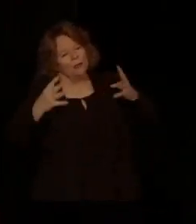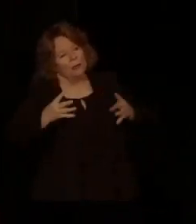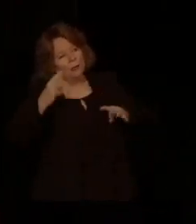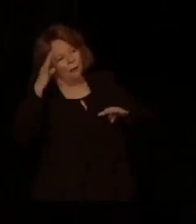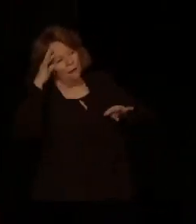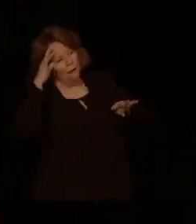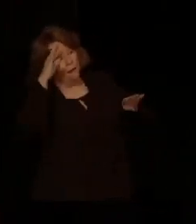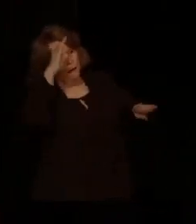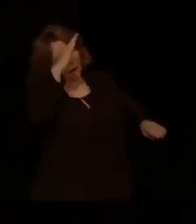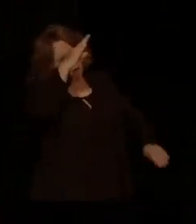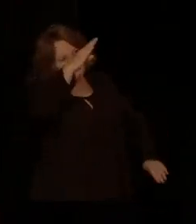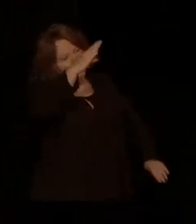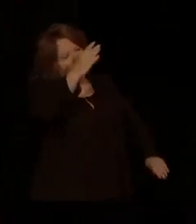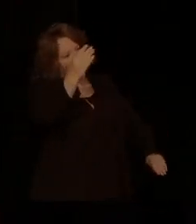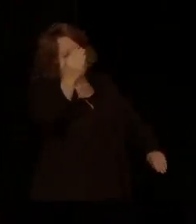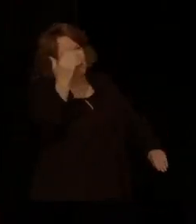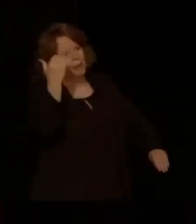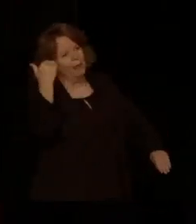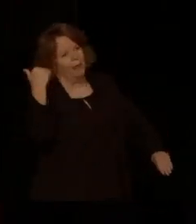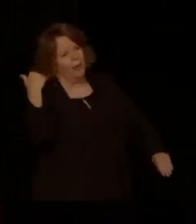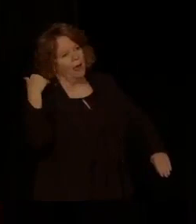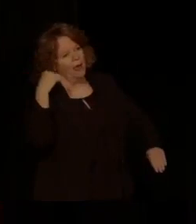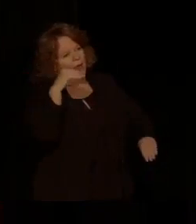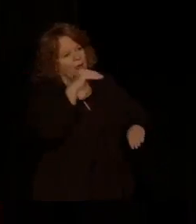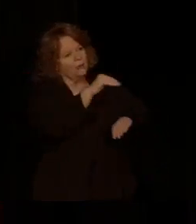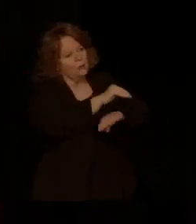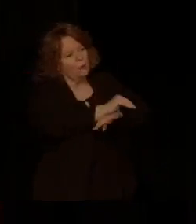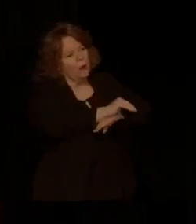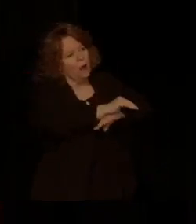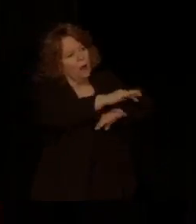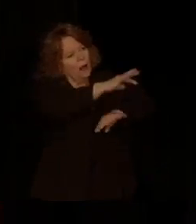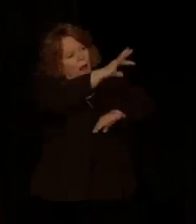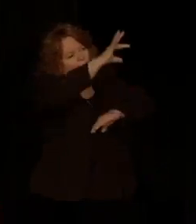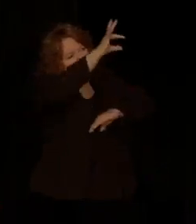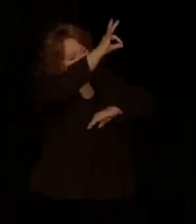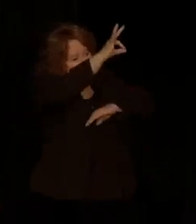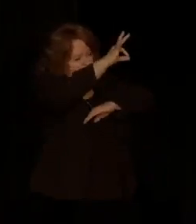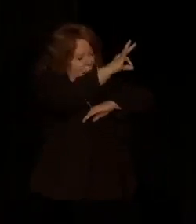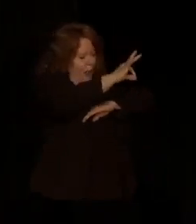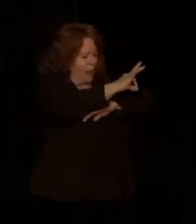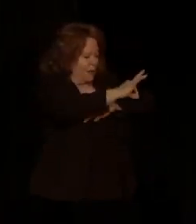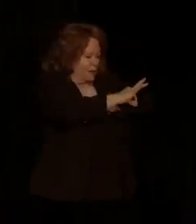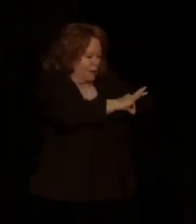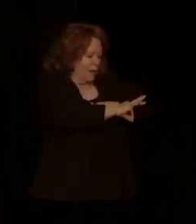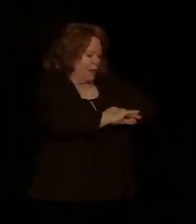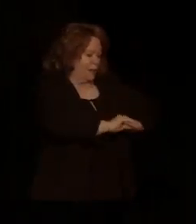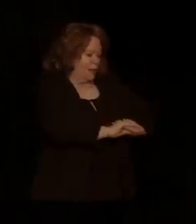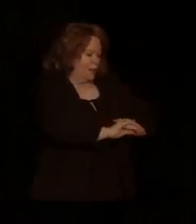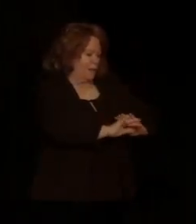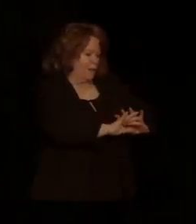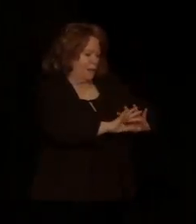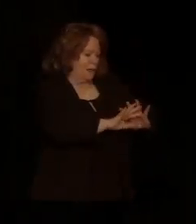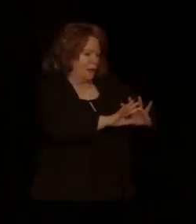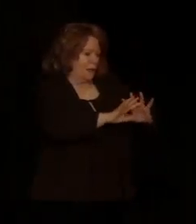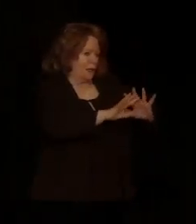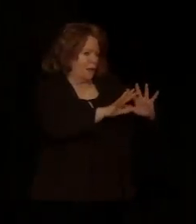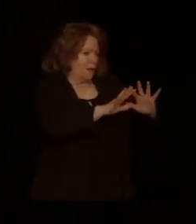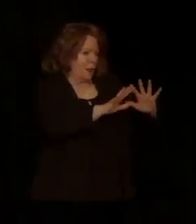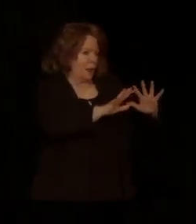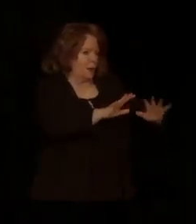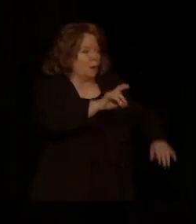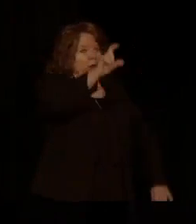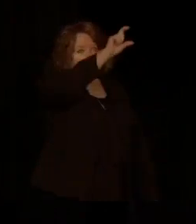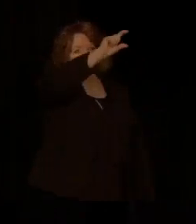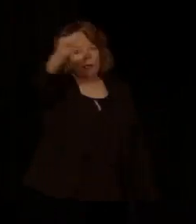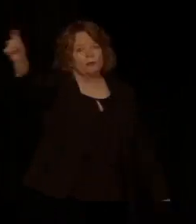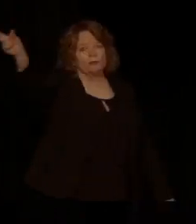we've held at the twilight's last gleaming,